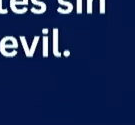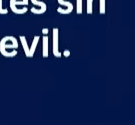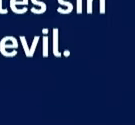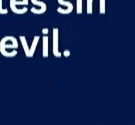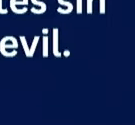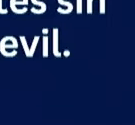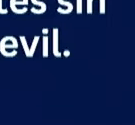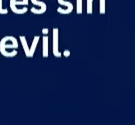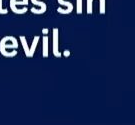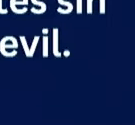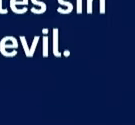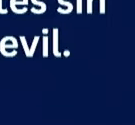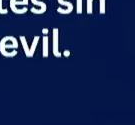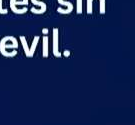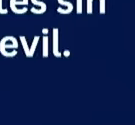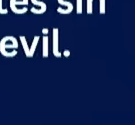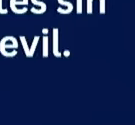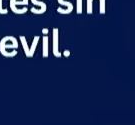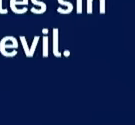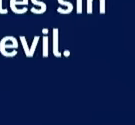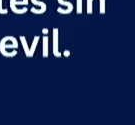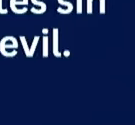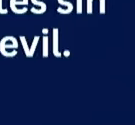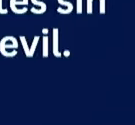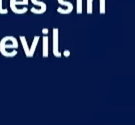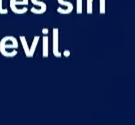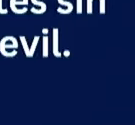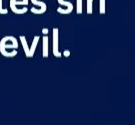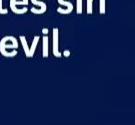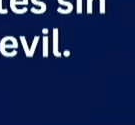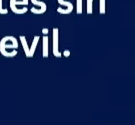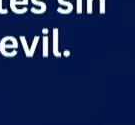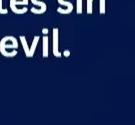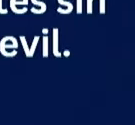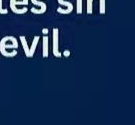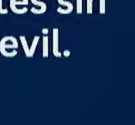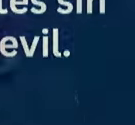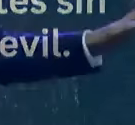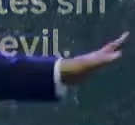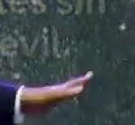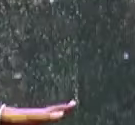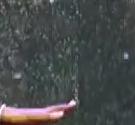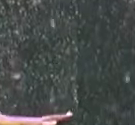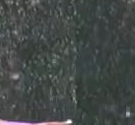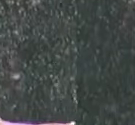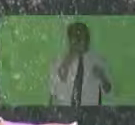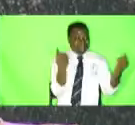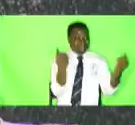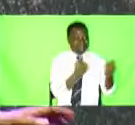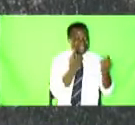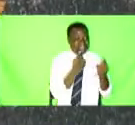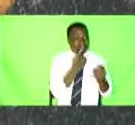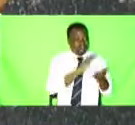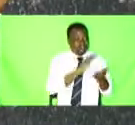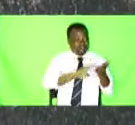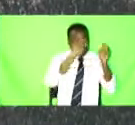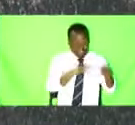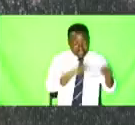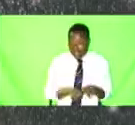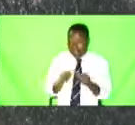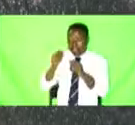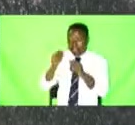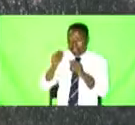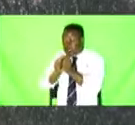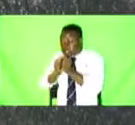son that one's sins will be forgiven. Otherwise, not. The love of God is